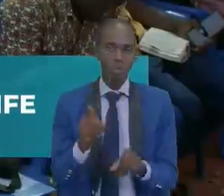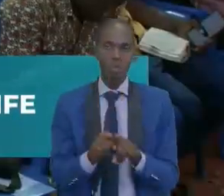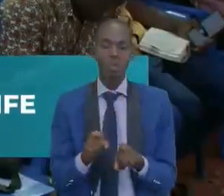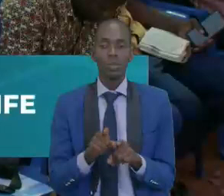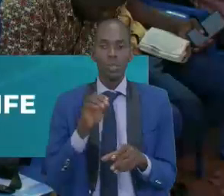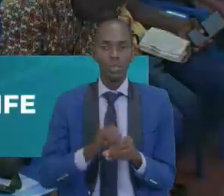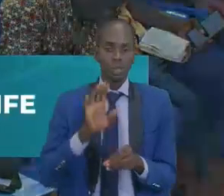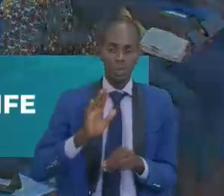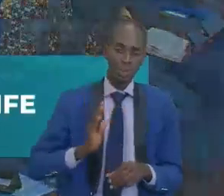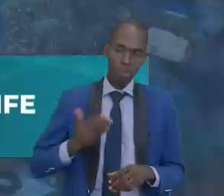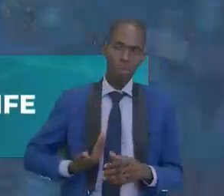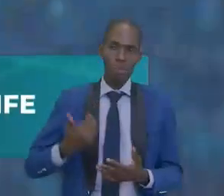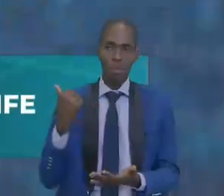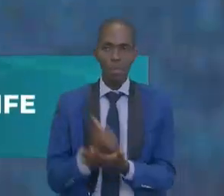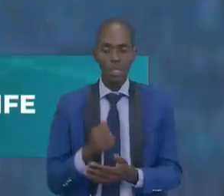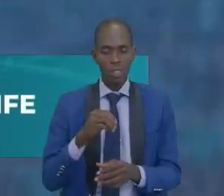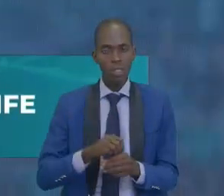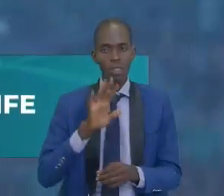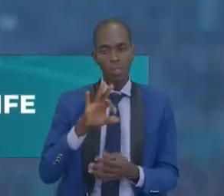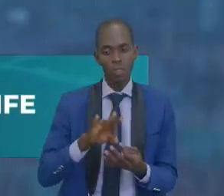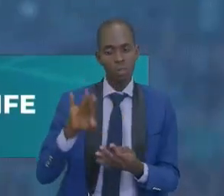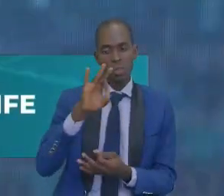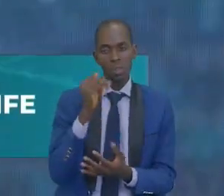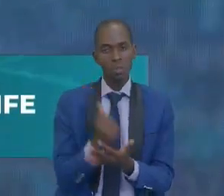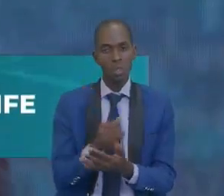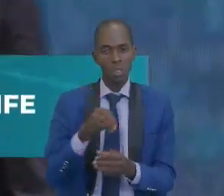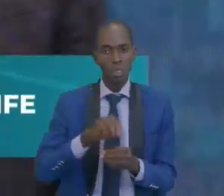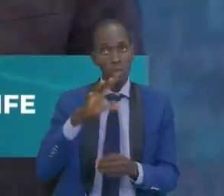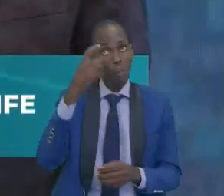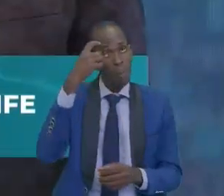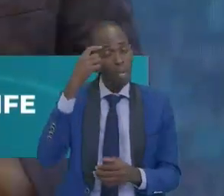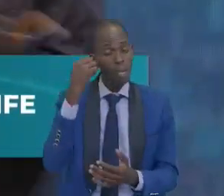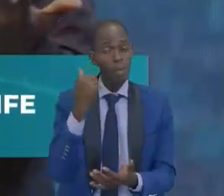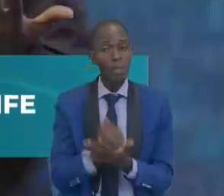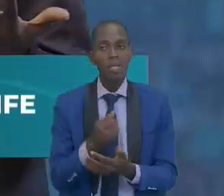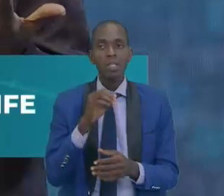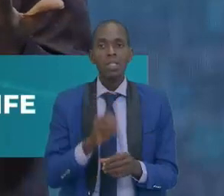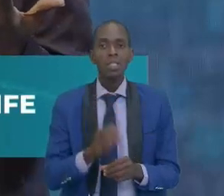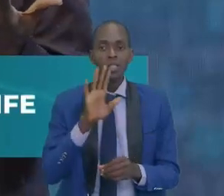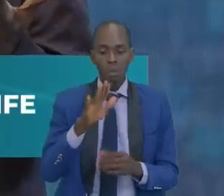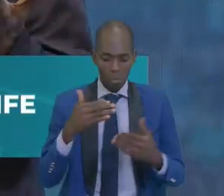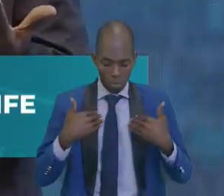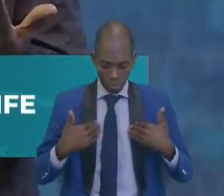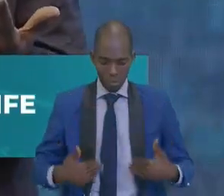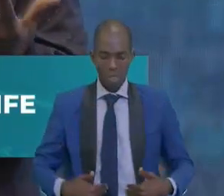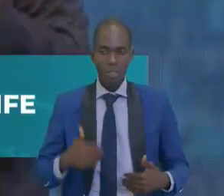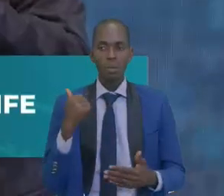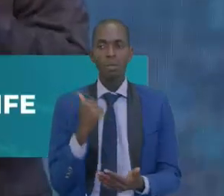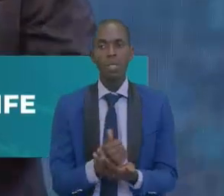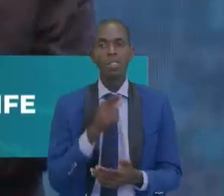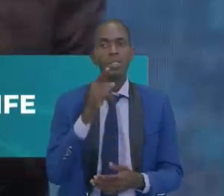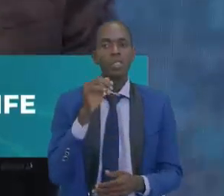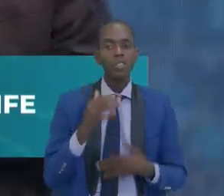soul, in your spirit, in your mind, in your body. Joy,